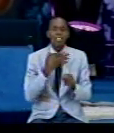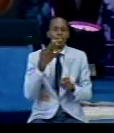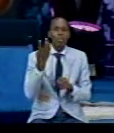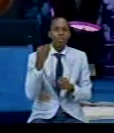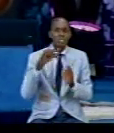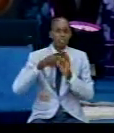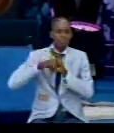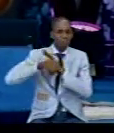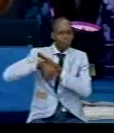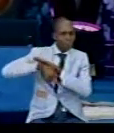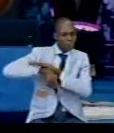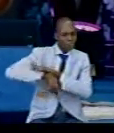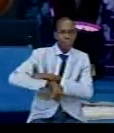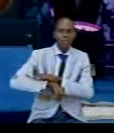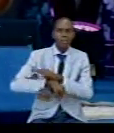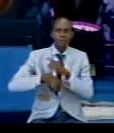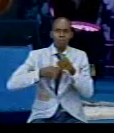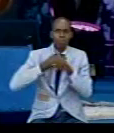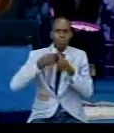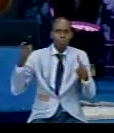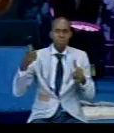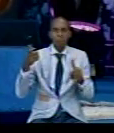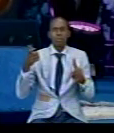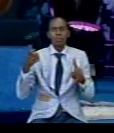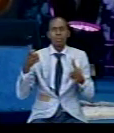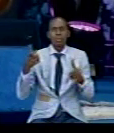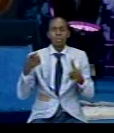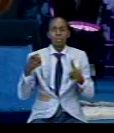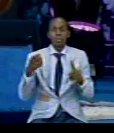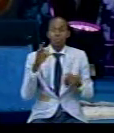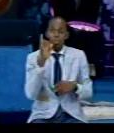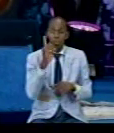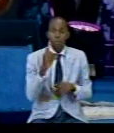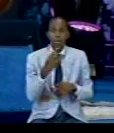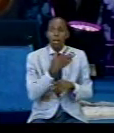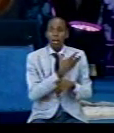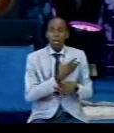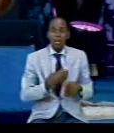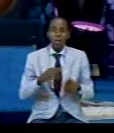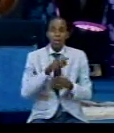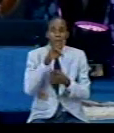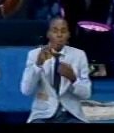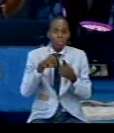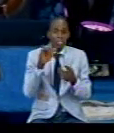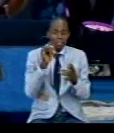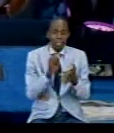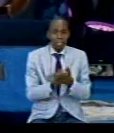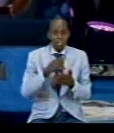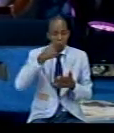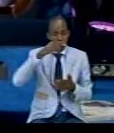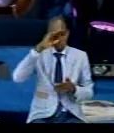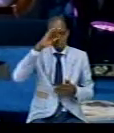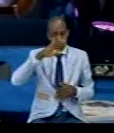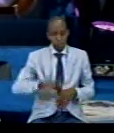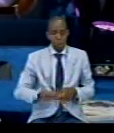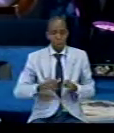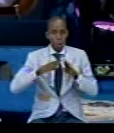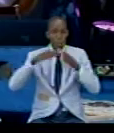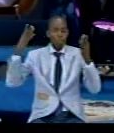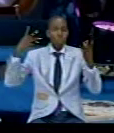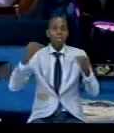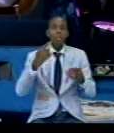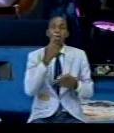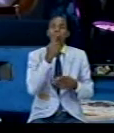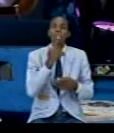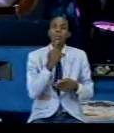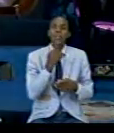just one, like an opening. And when the child opened the mouth, it's like a